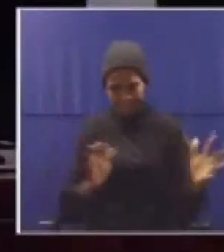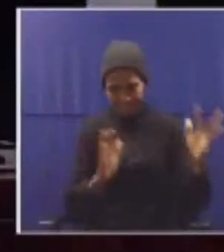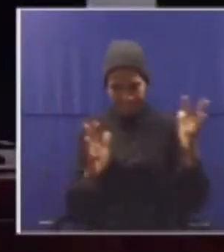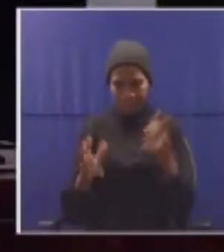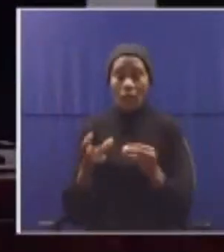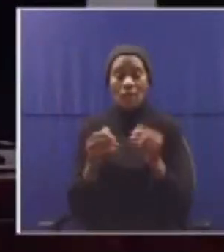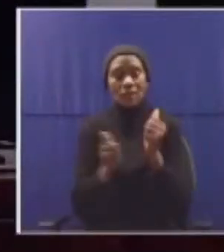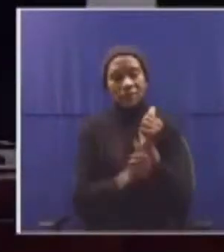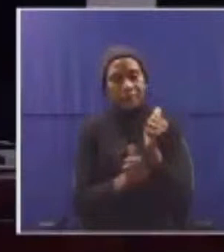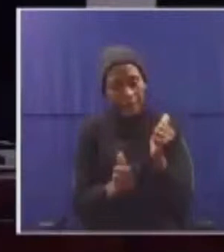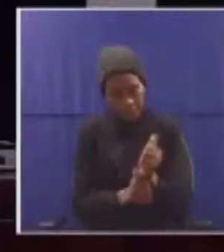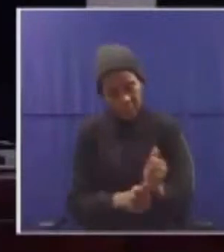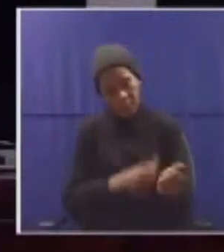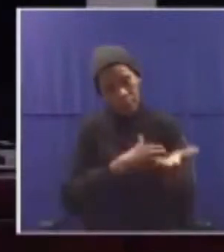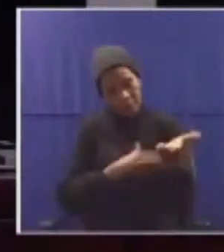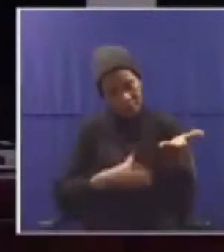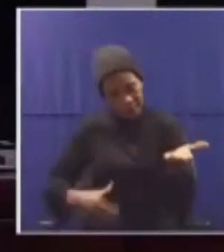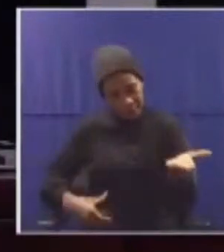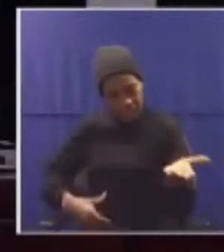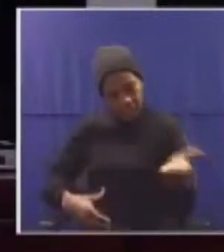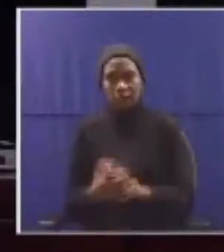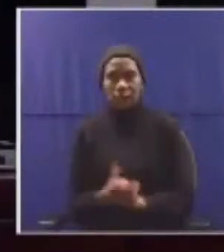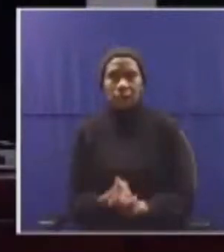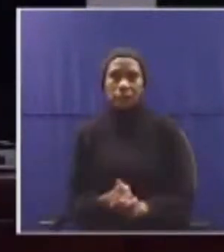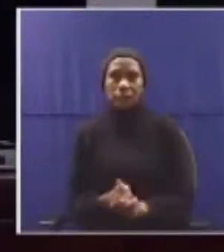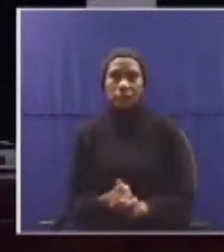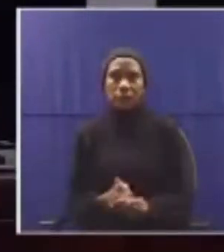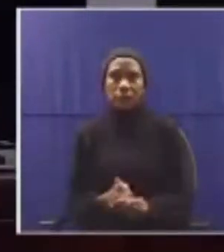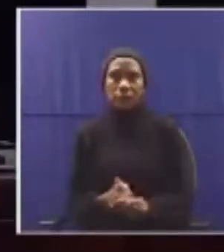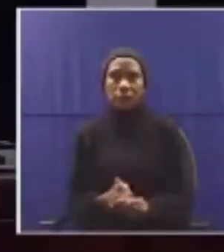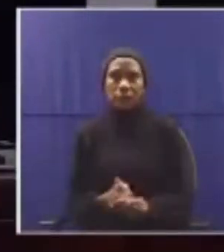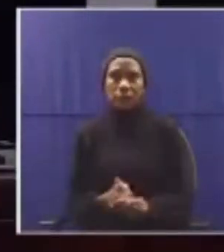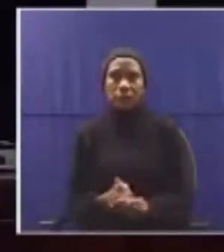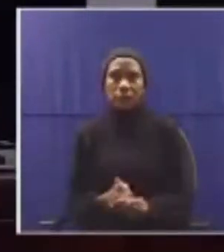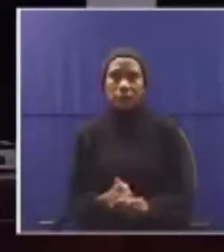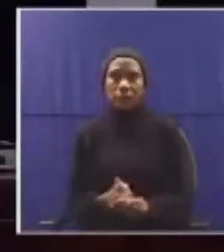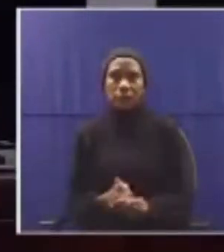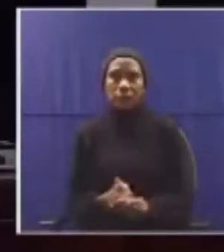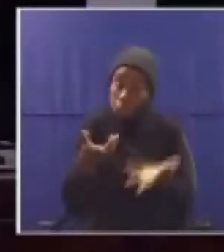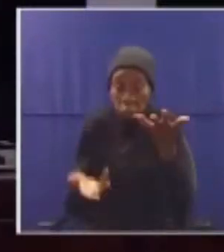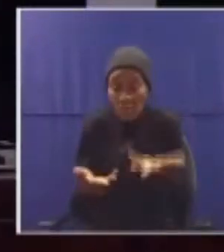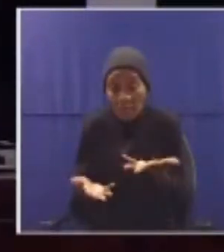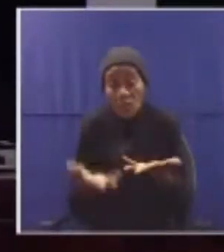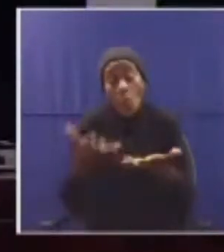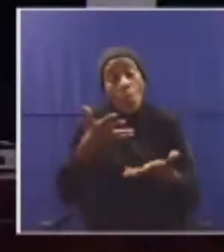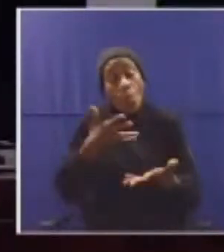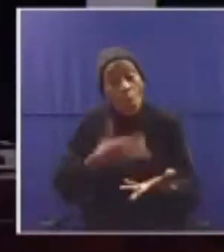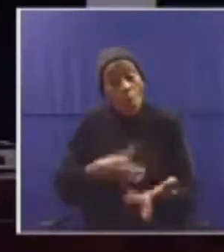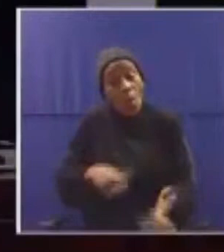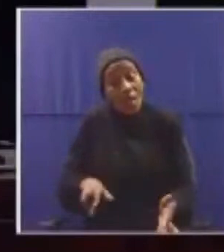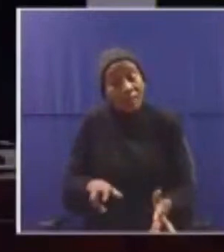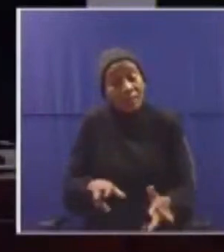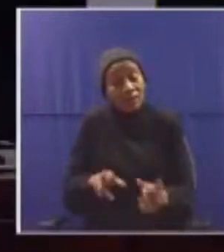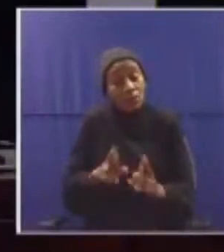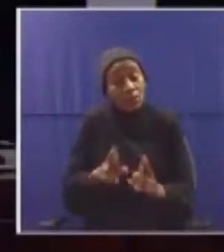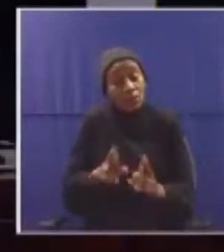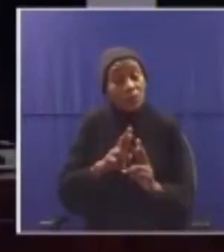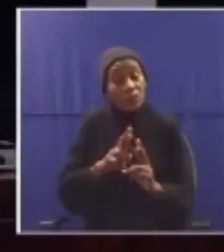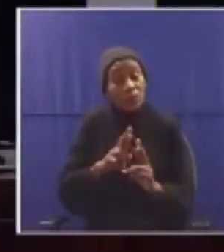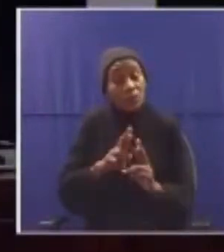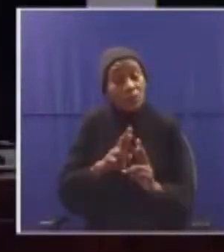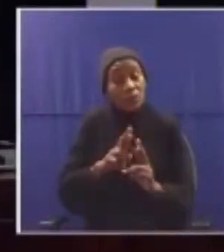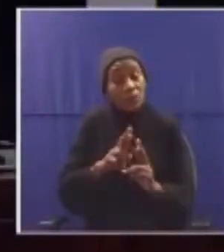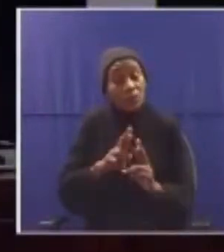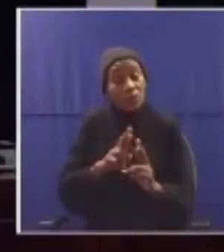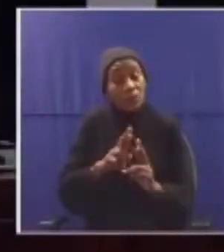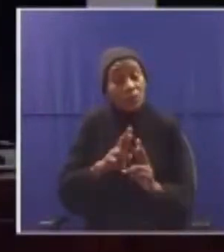Honorable Deputy President, you may want to respond to the latter part of that question,